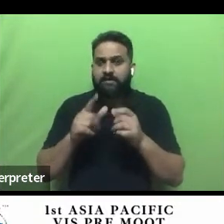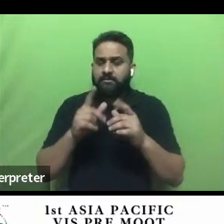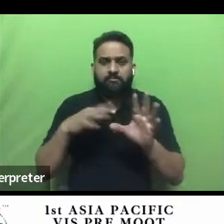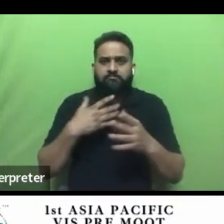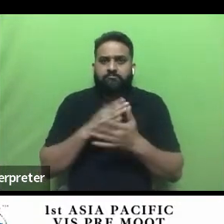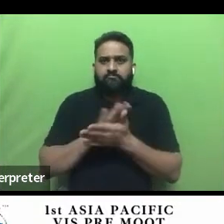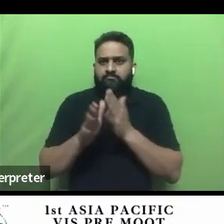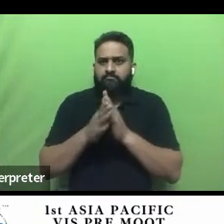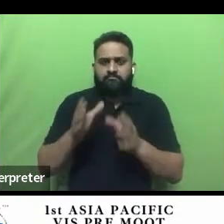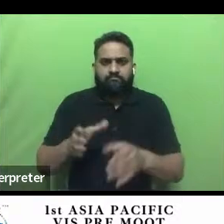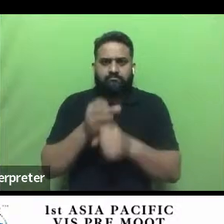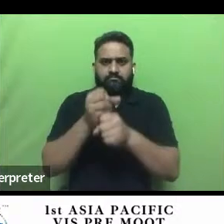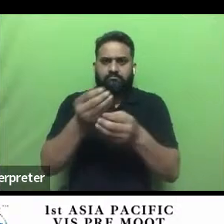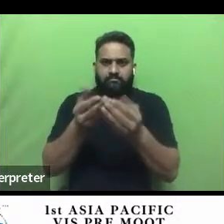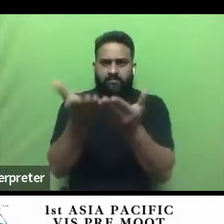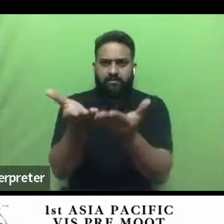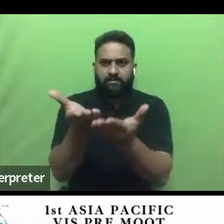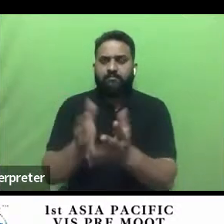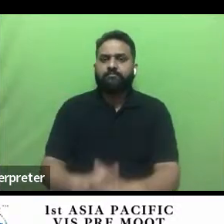submissions.